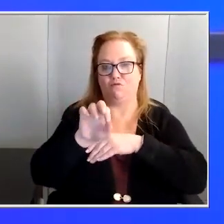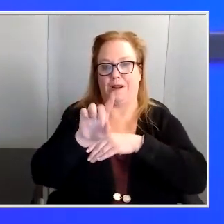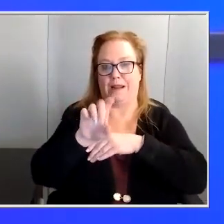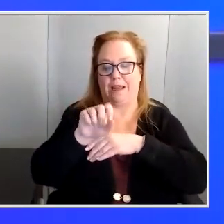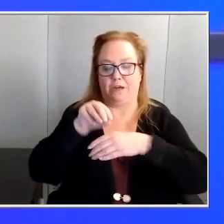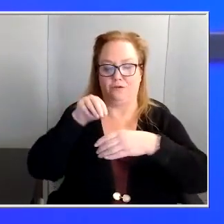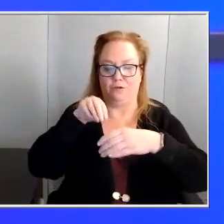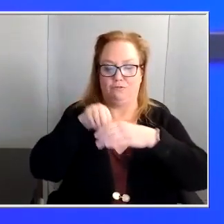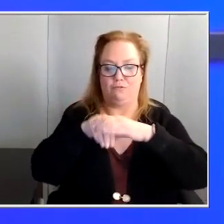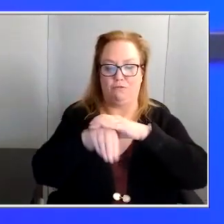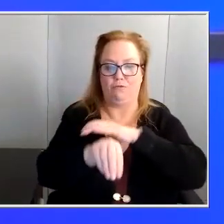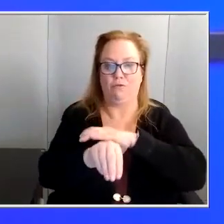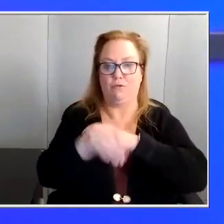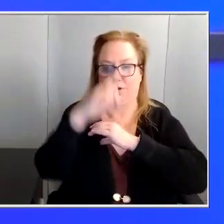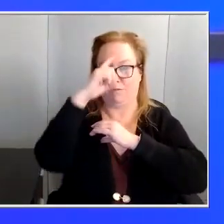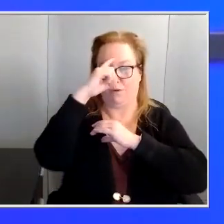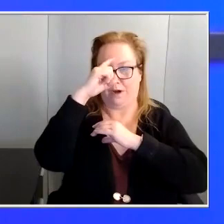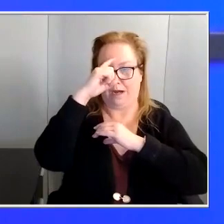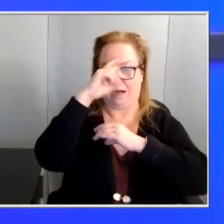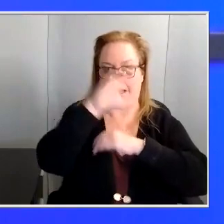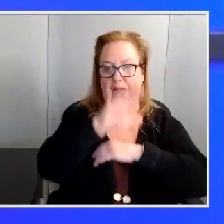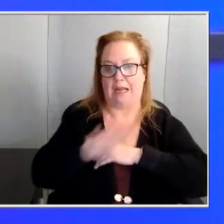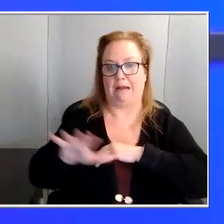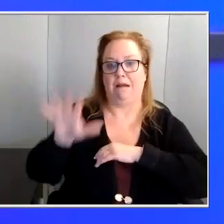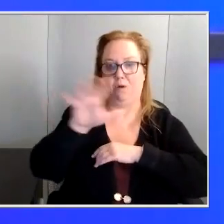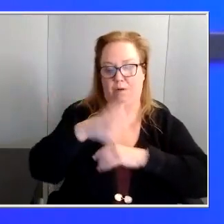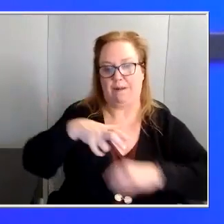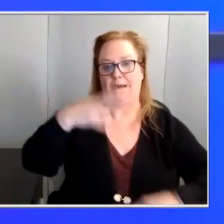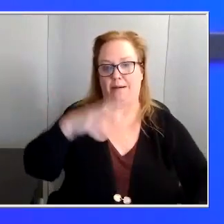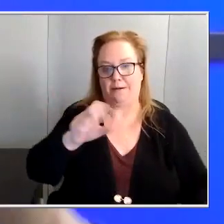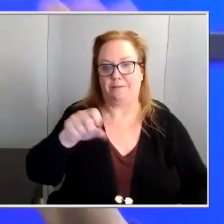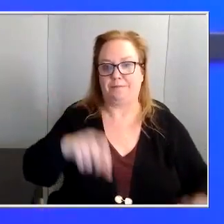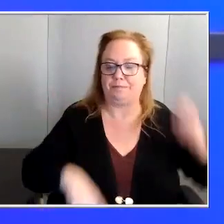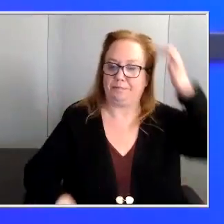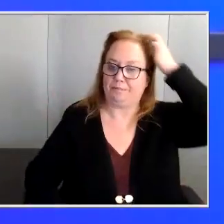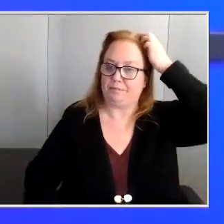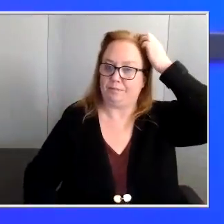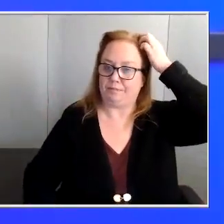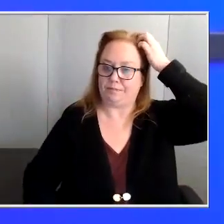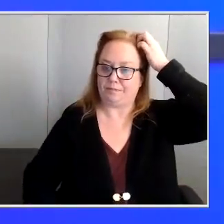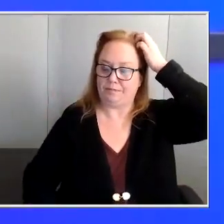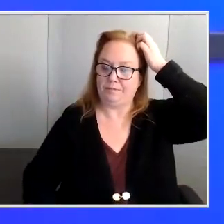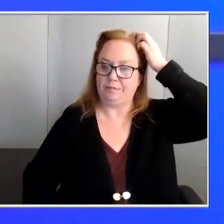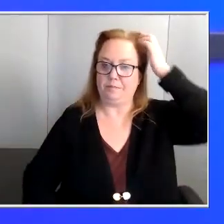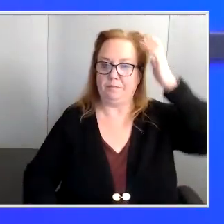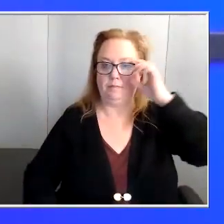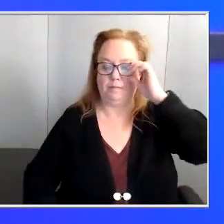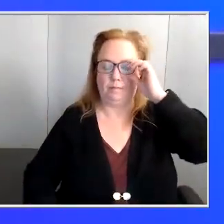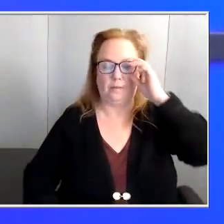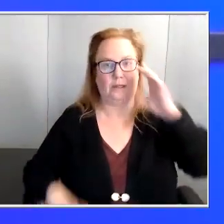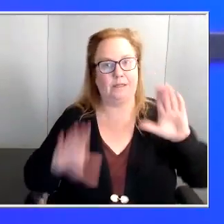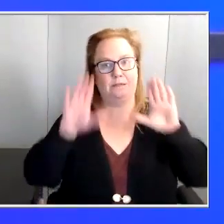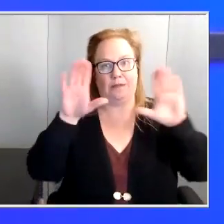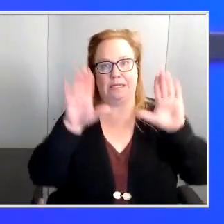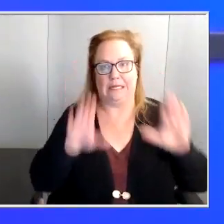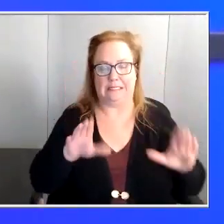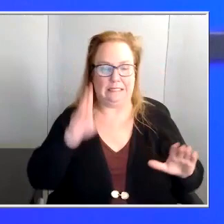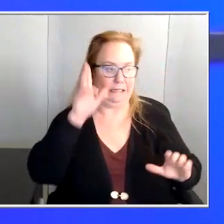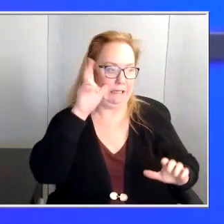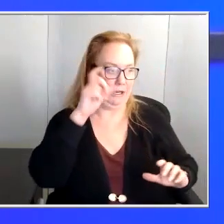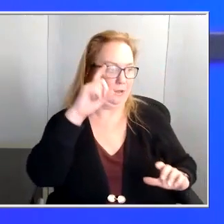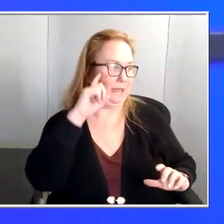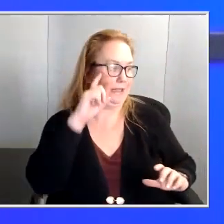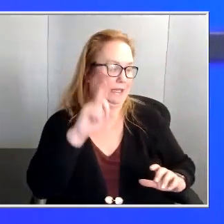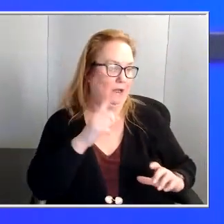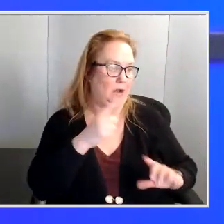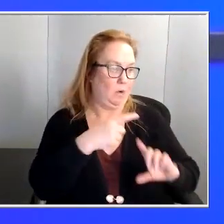and through the adjacent brain would have been higher. Yeah. So it's fantastic to think that a